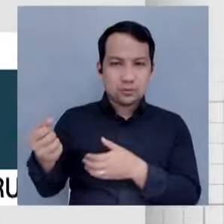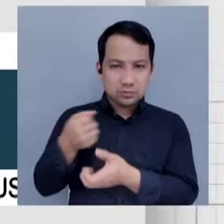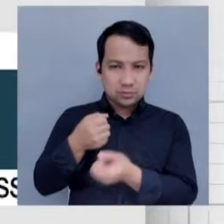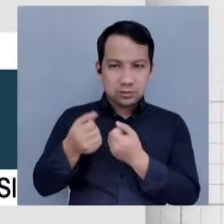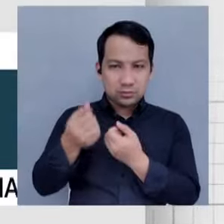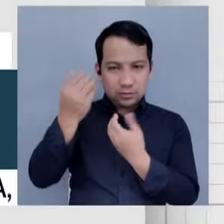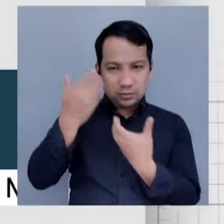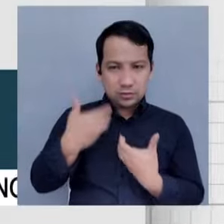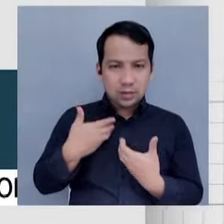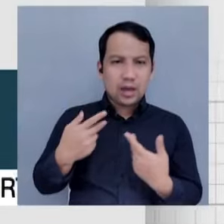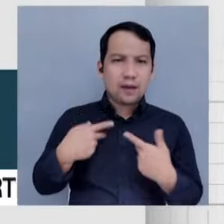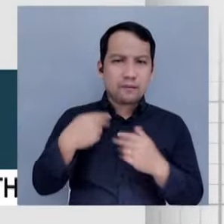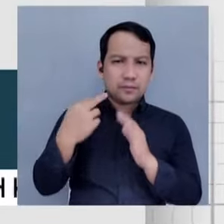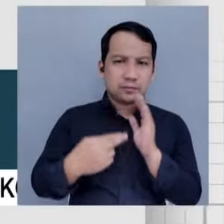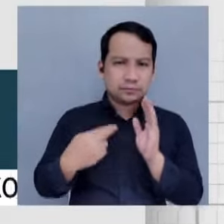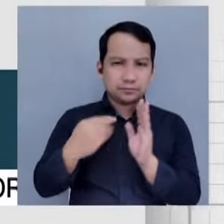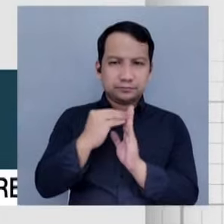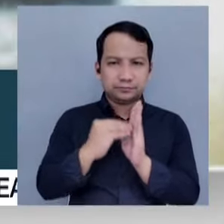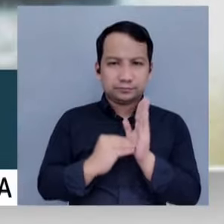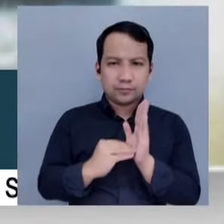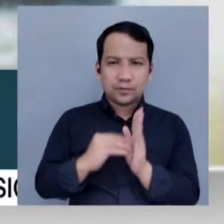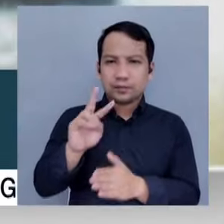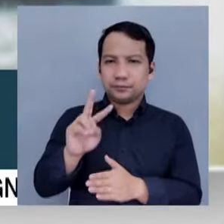have records that between